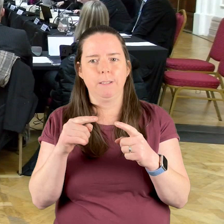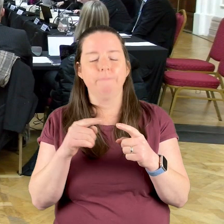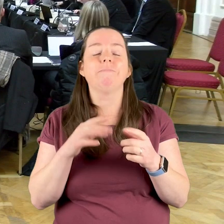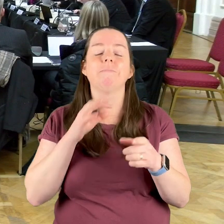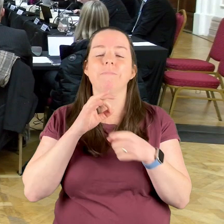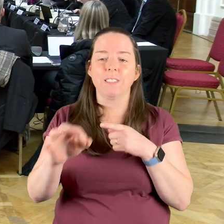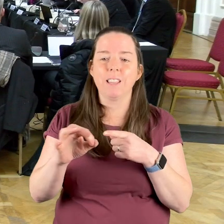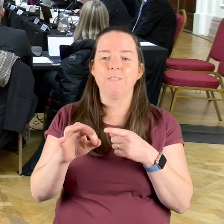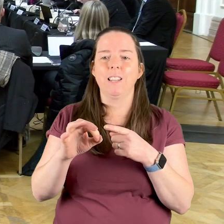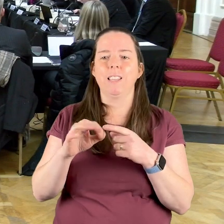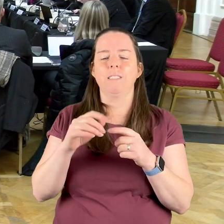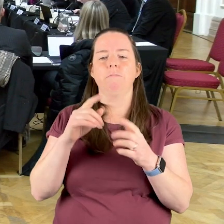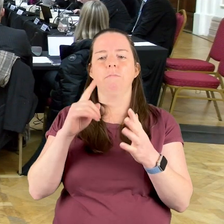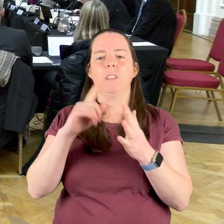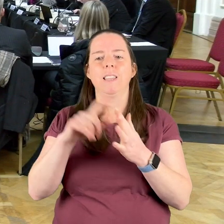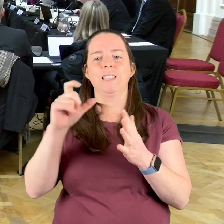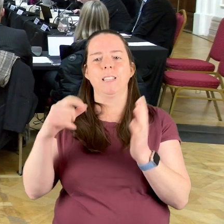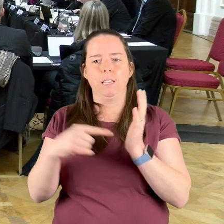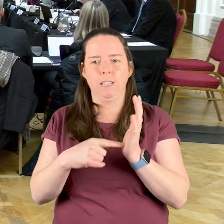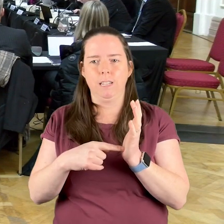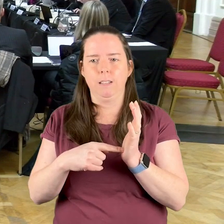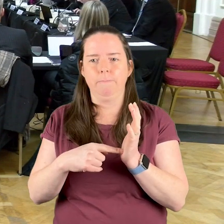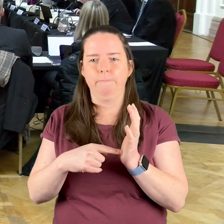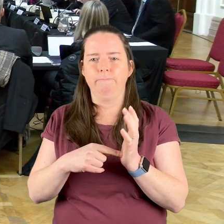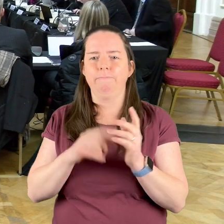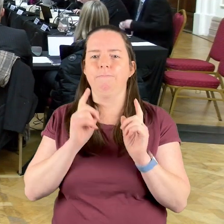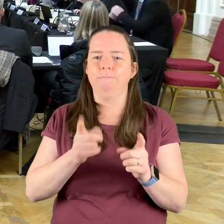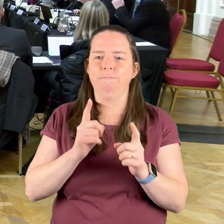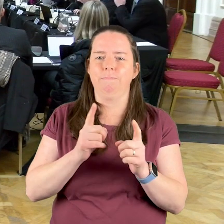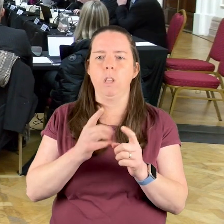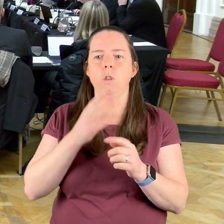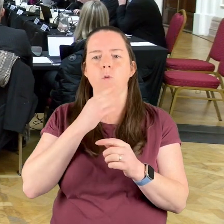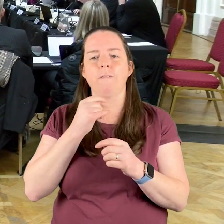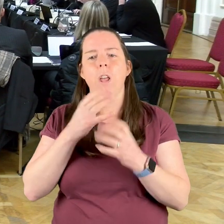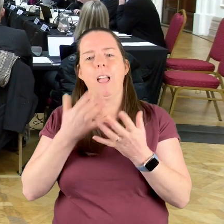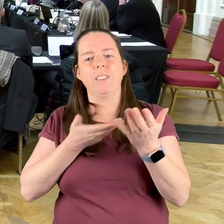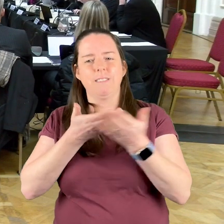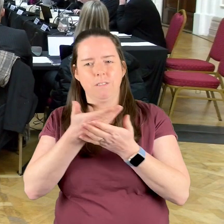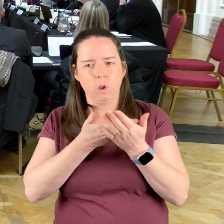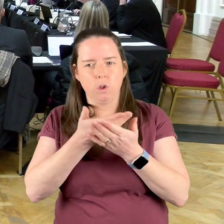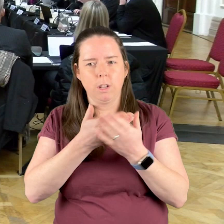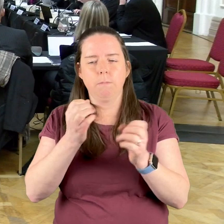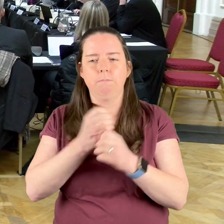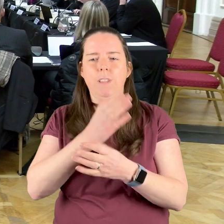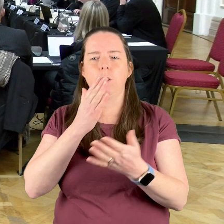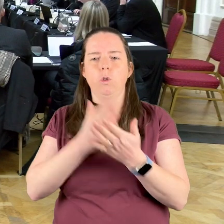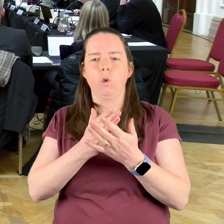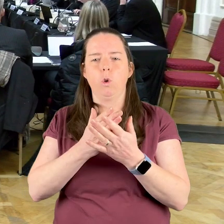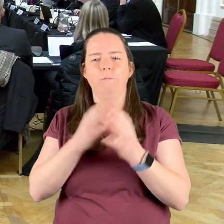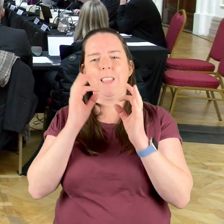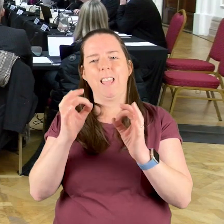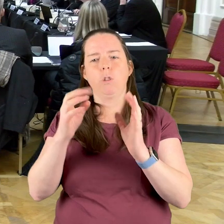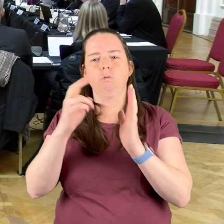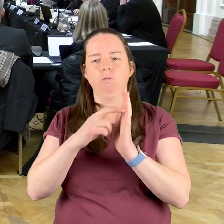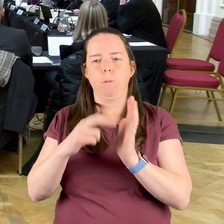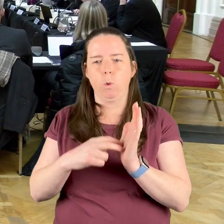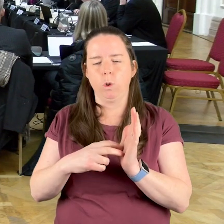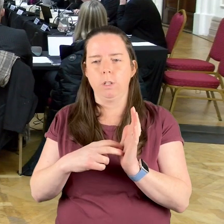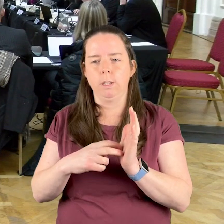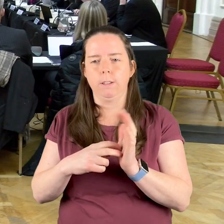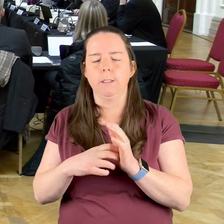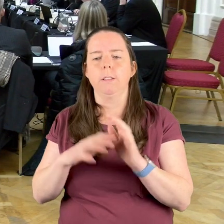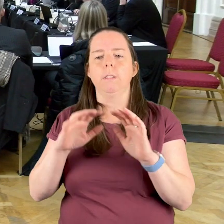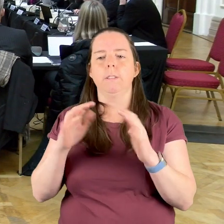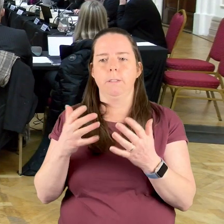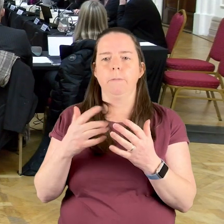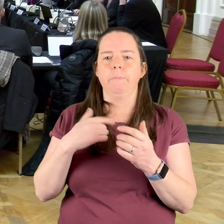within your statements that particularly around ECT that would be useful for us to have a discussion about to make sure that